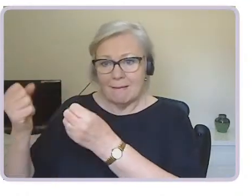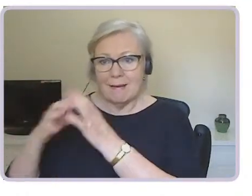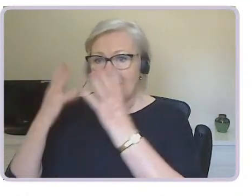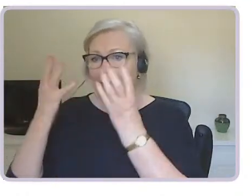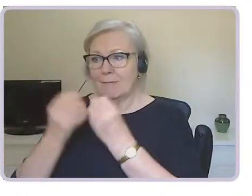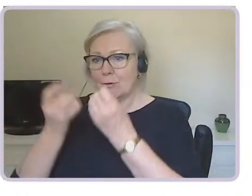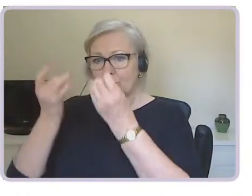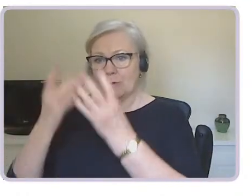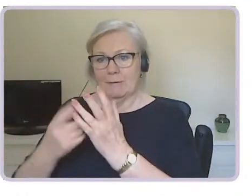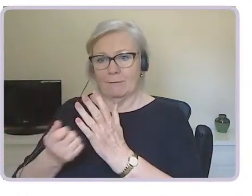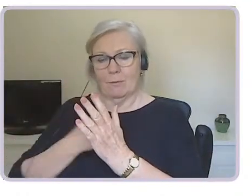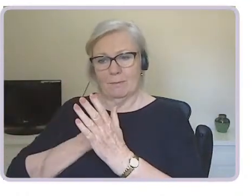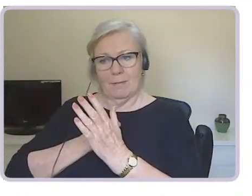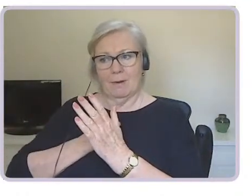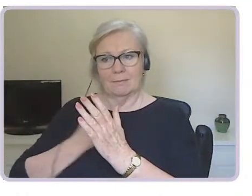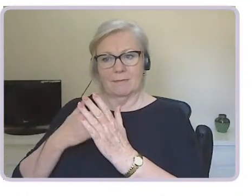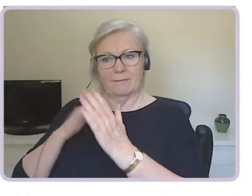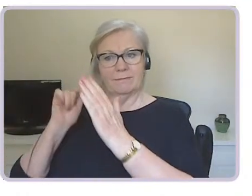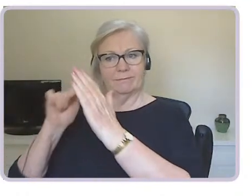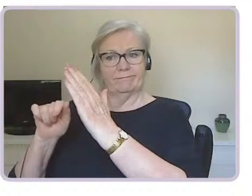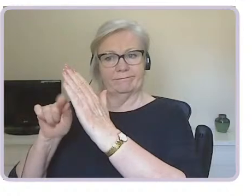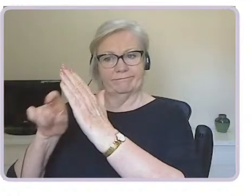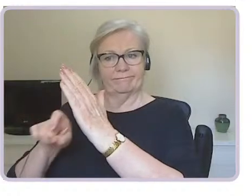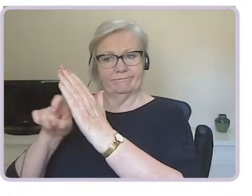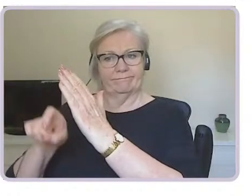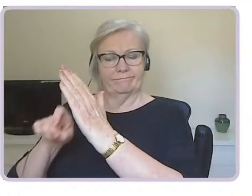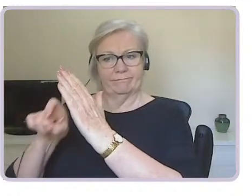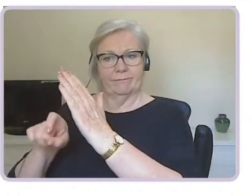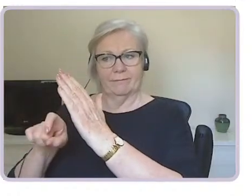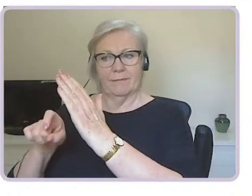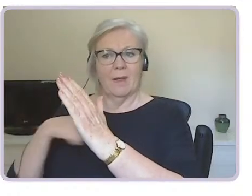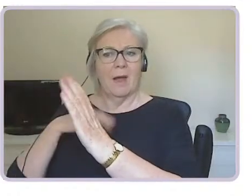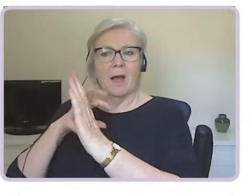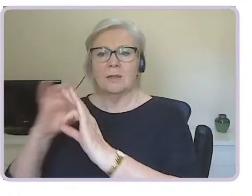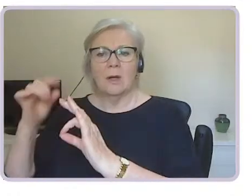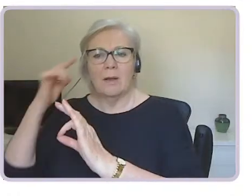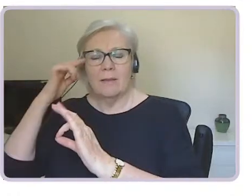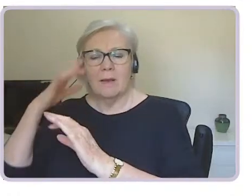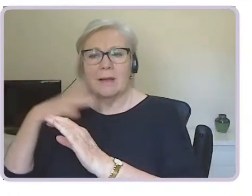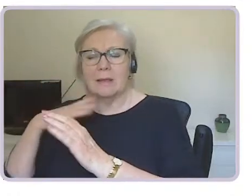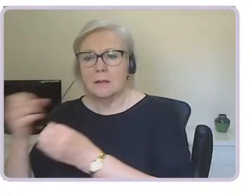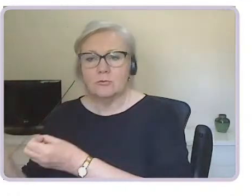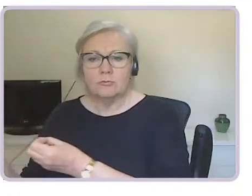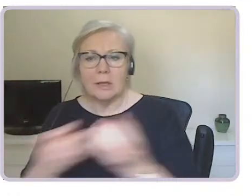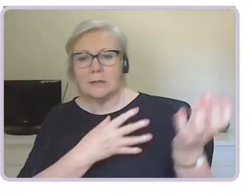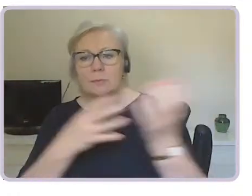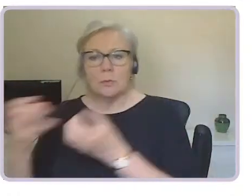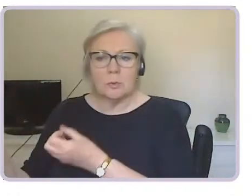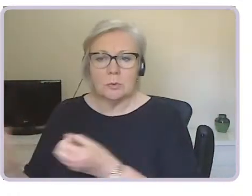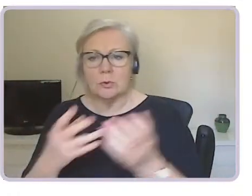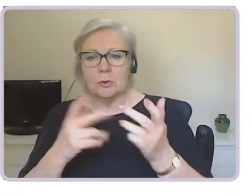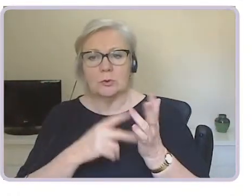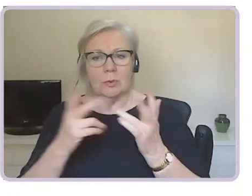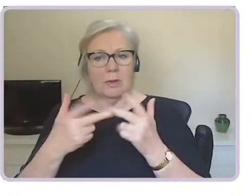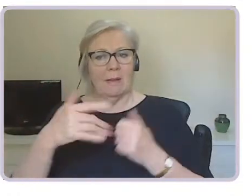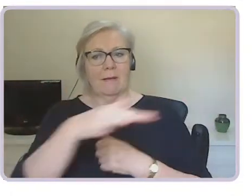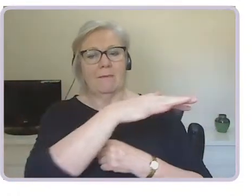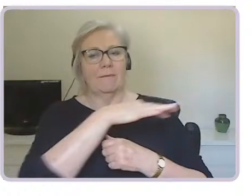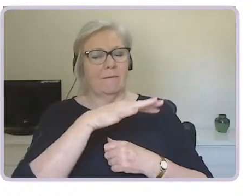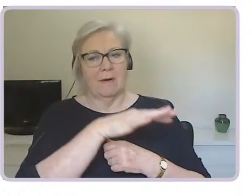So I don't need to worry about transporting everything to somewhere else, which is